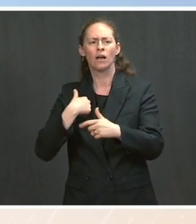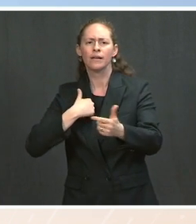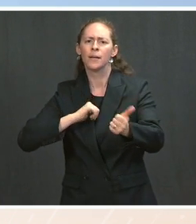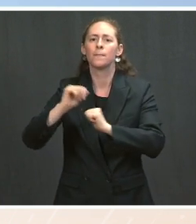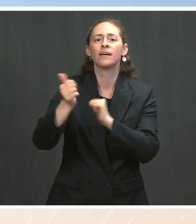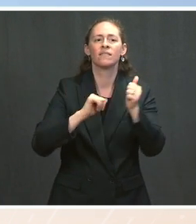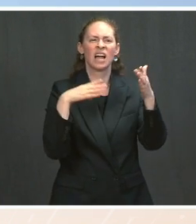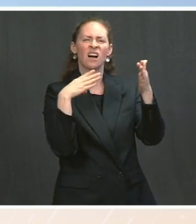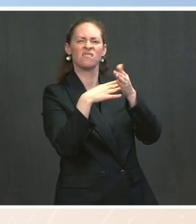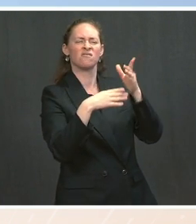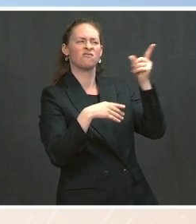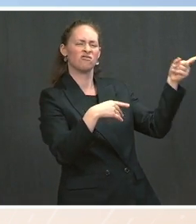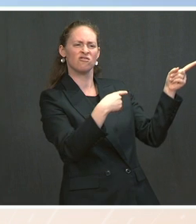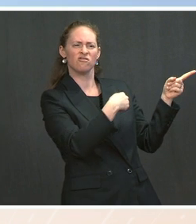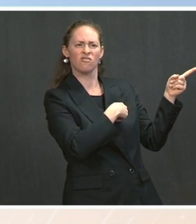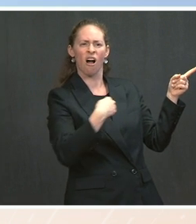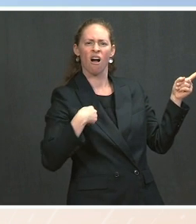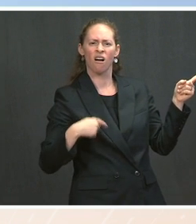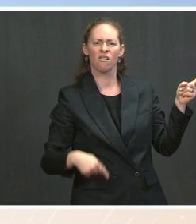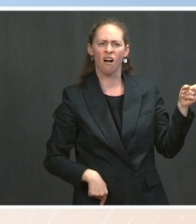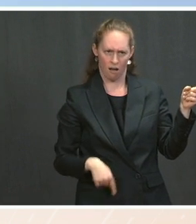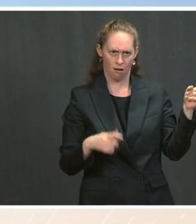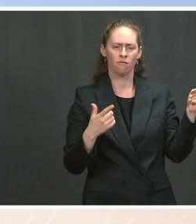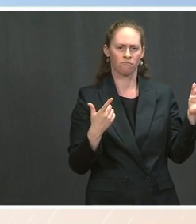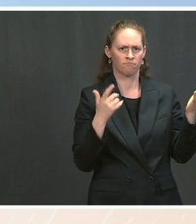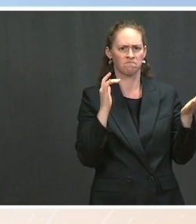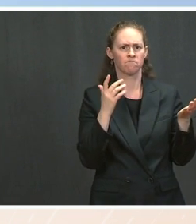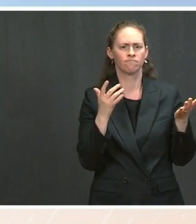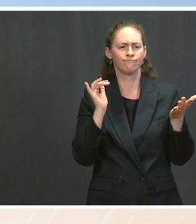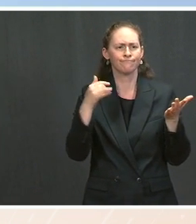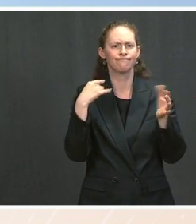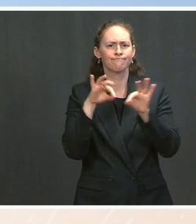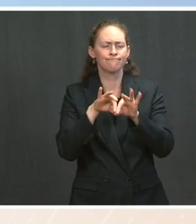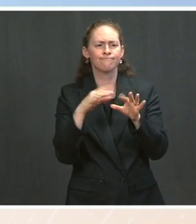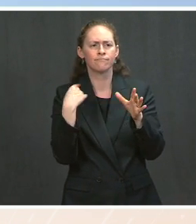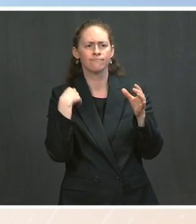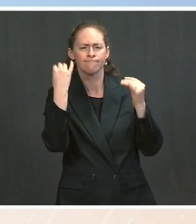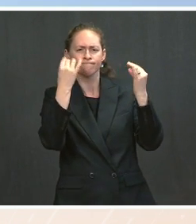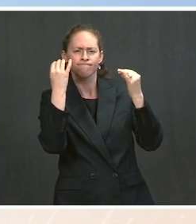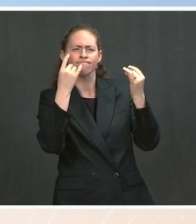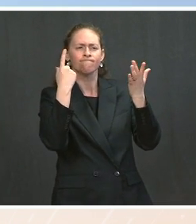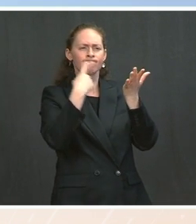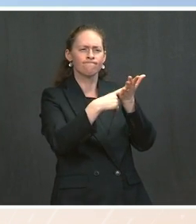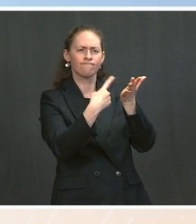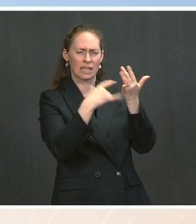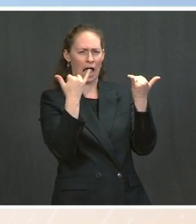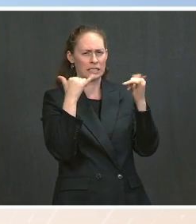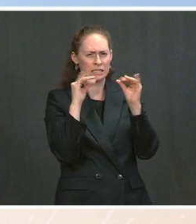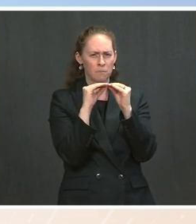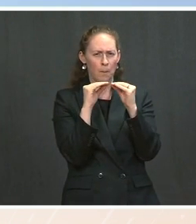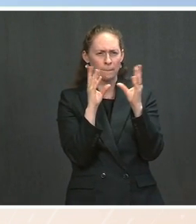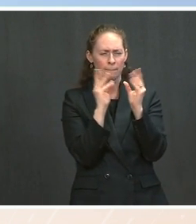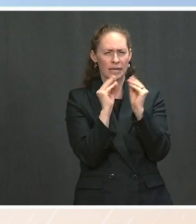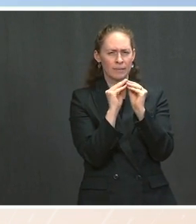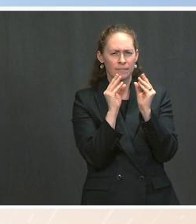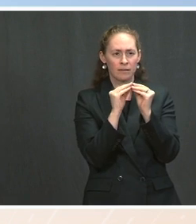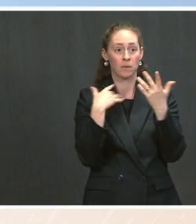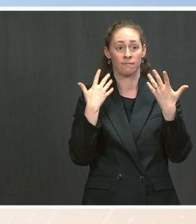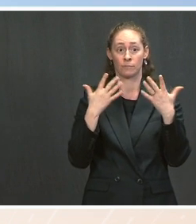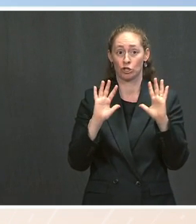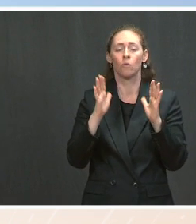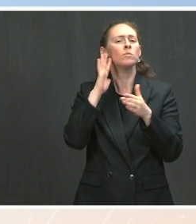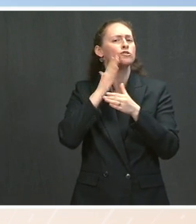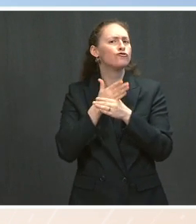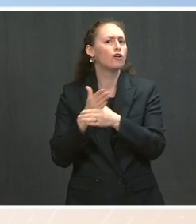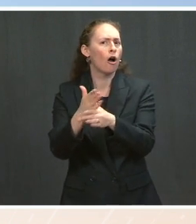complete totality of the counterproposal with you all. We'll just wait for the meeting to conclude to do that. Until then, can you say any more about what